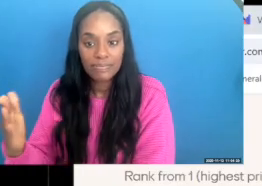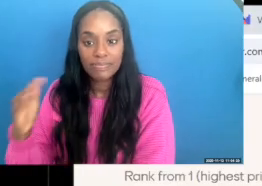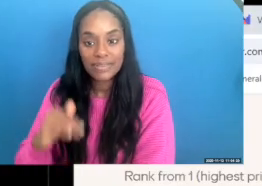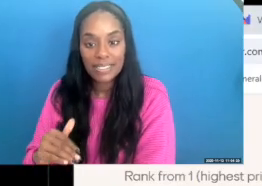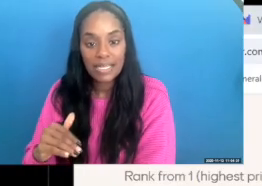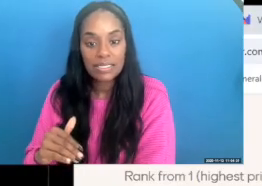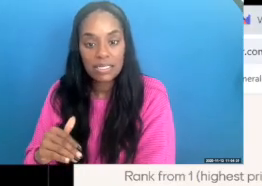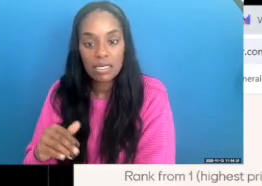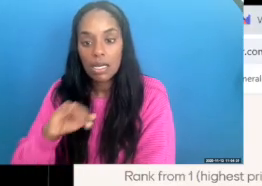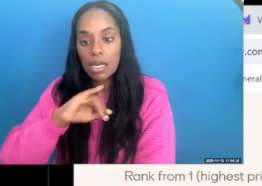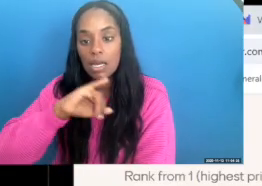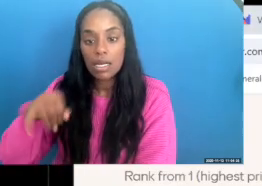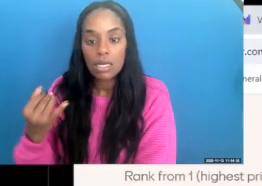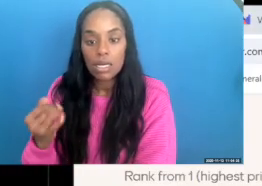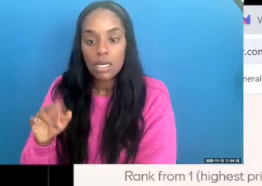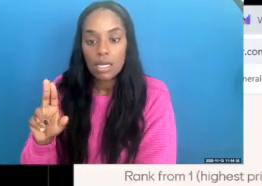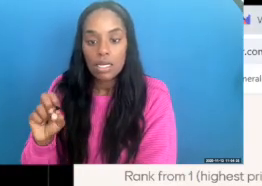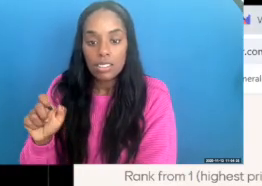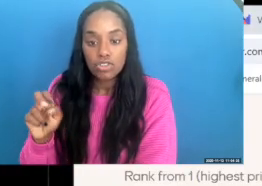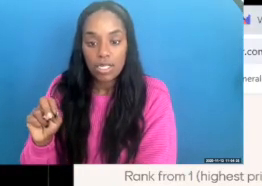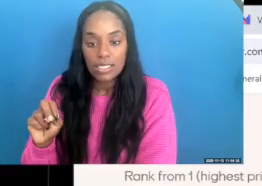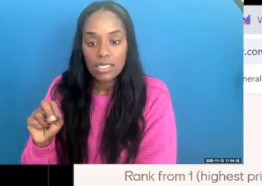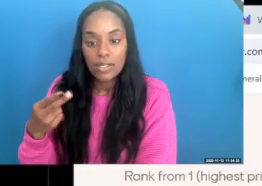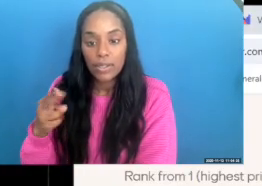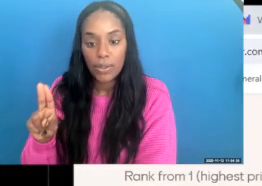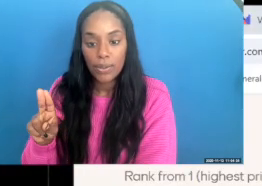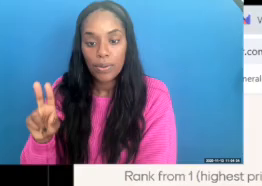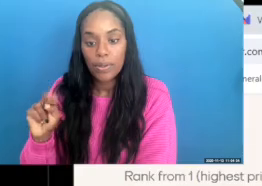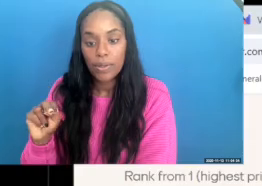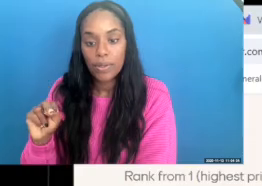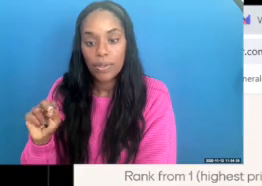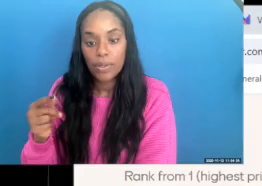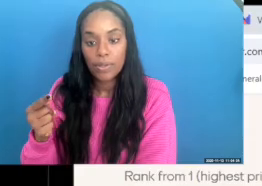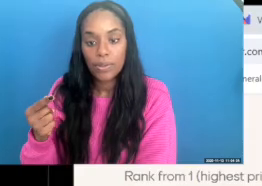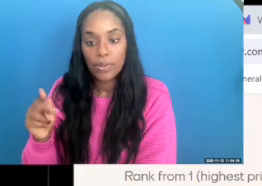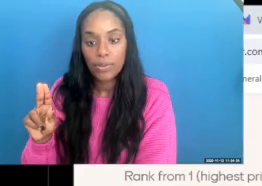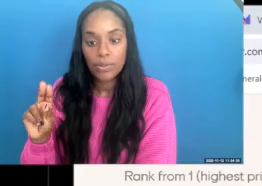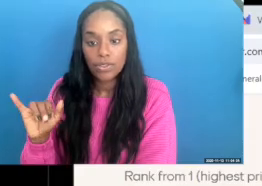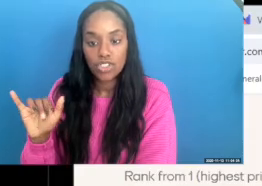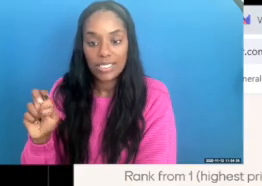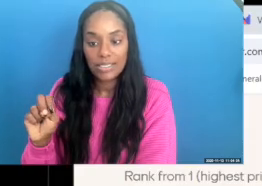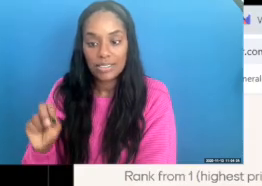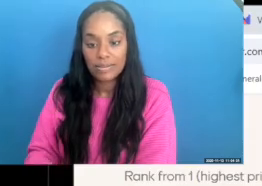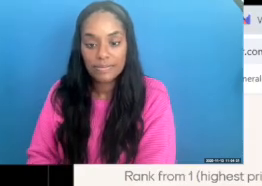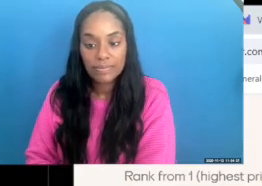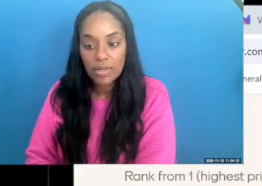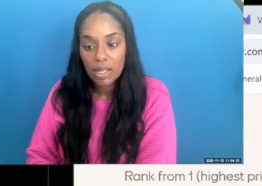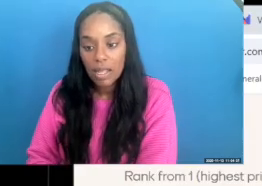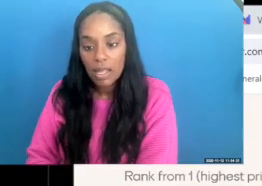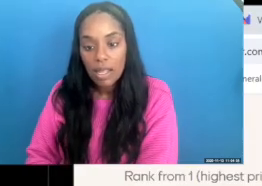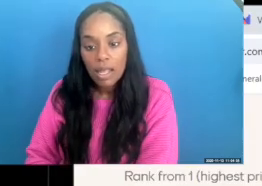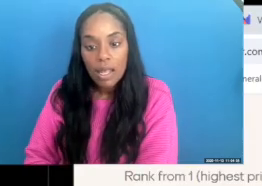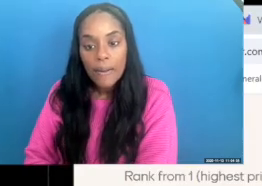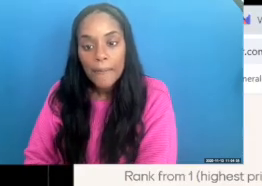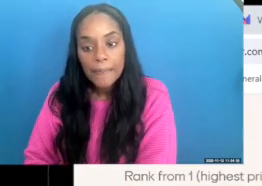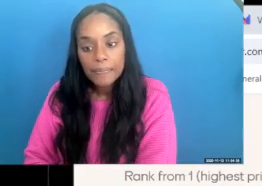possible. Thanks for that, Lisa. Okay, next in the queue, Justin Hu Nguyen. Please go ahead.